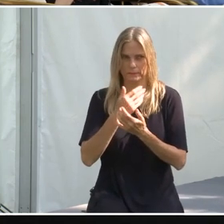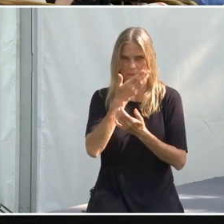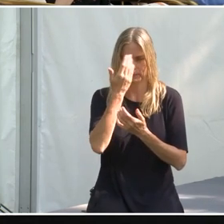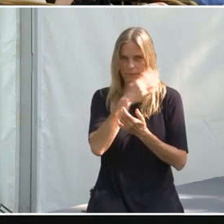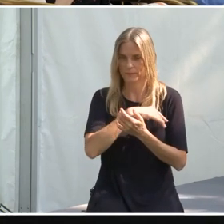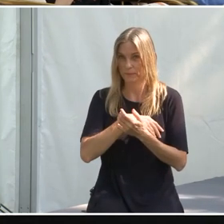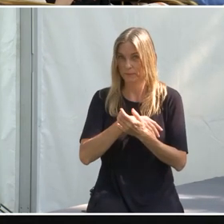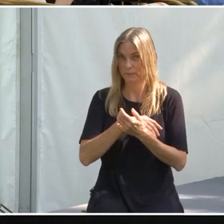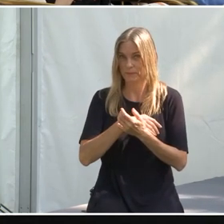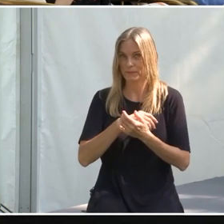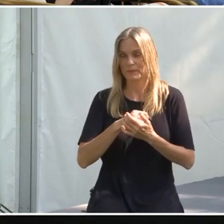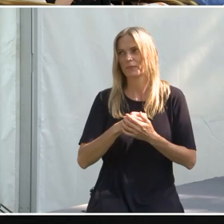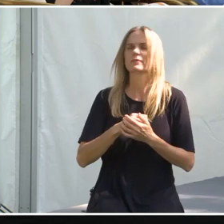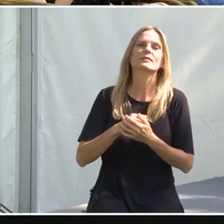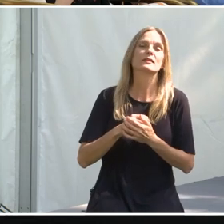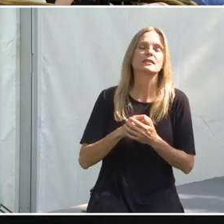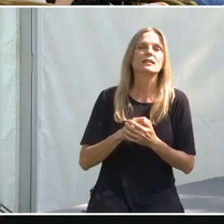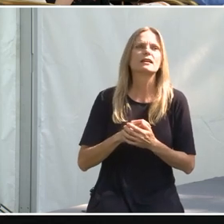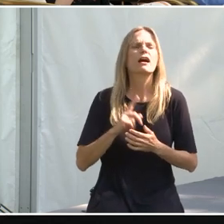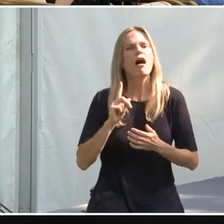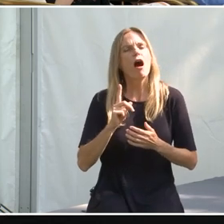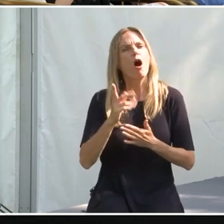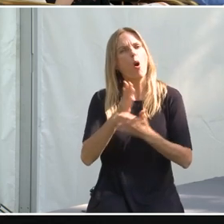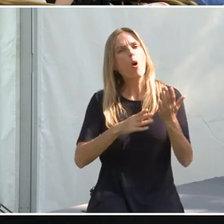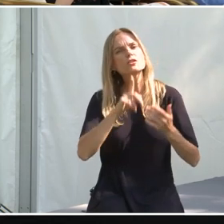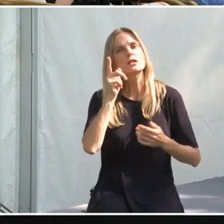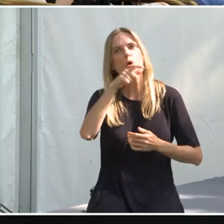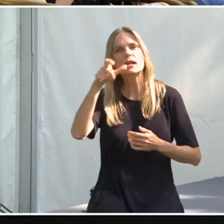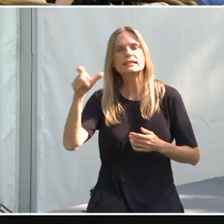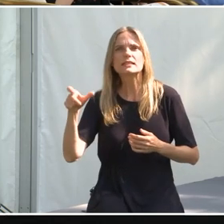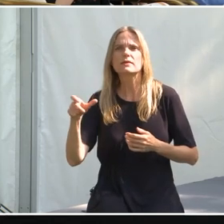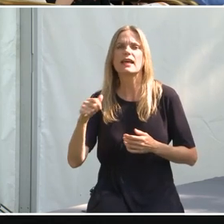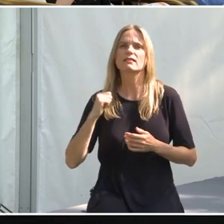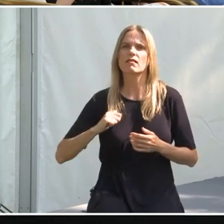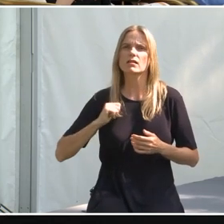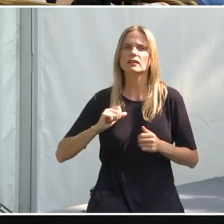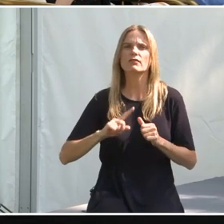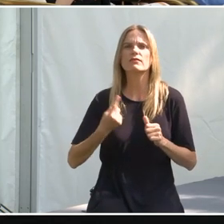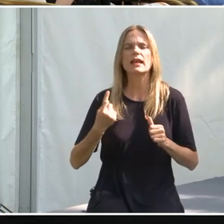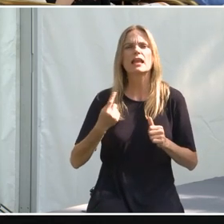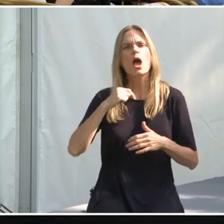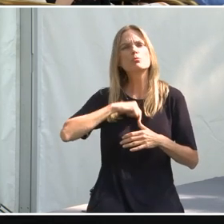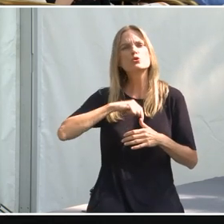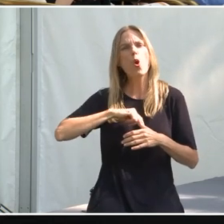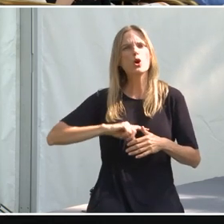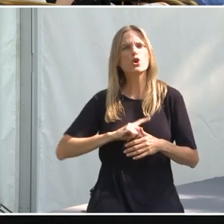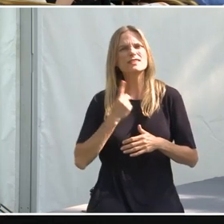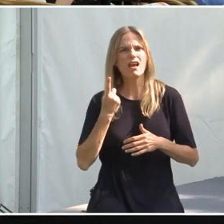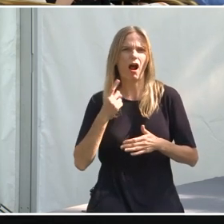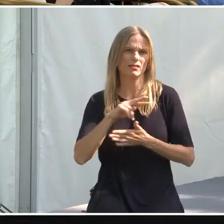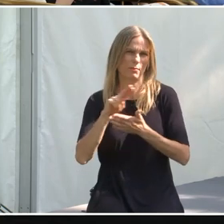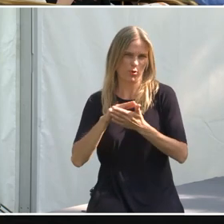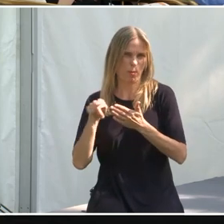from what you call more psychosocial sort of issues, or how would you describe it from your